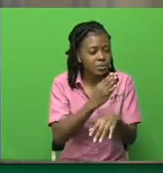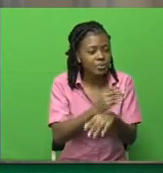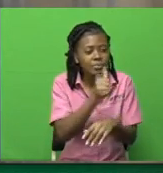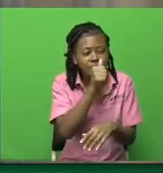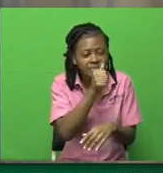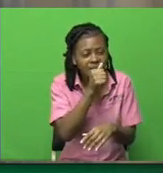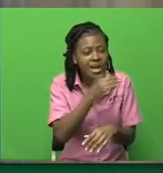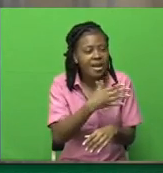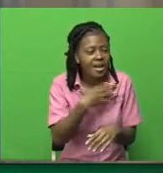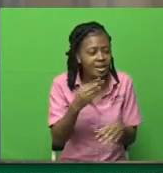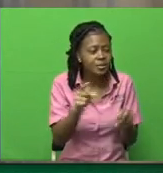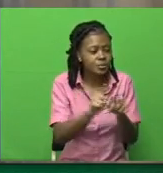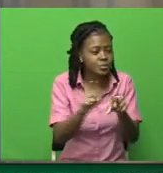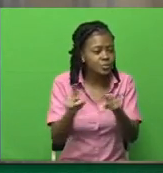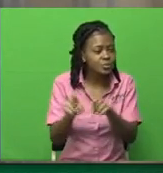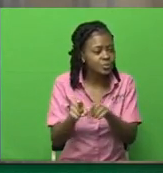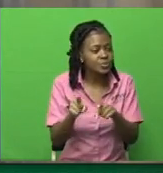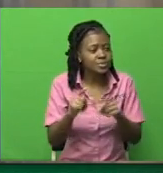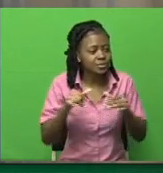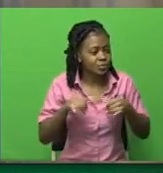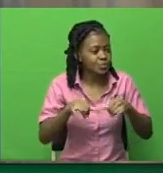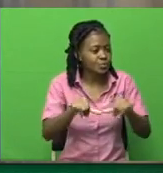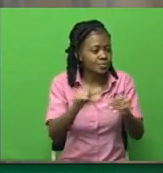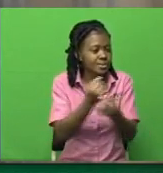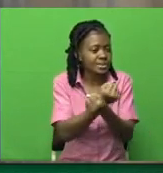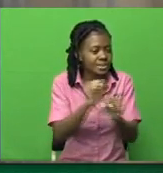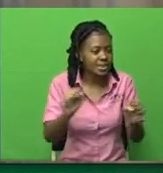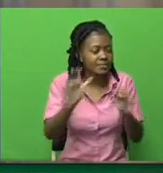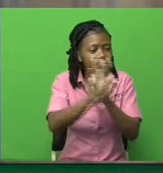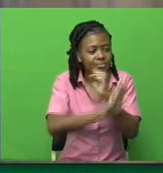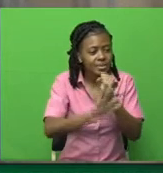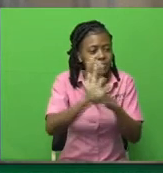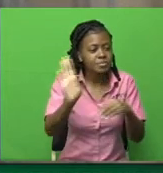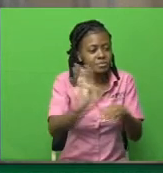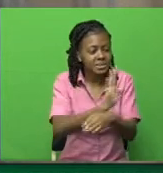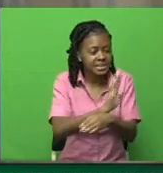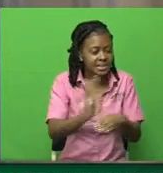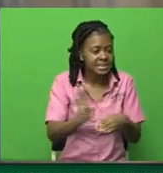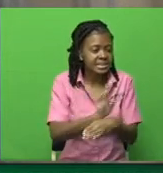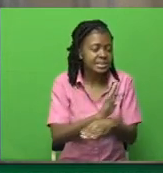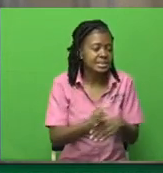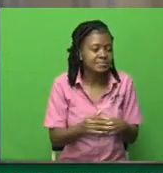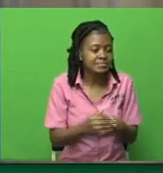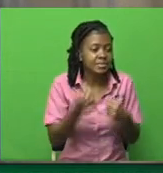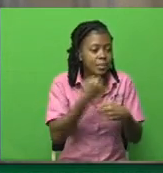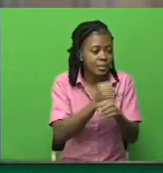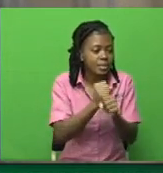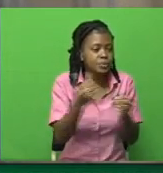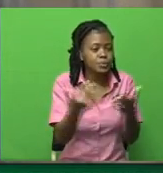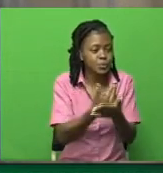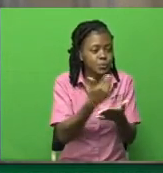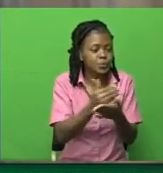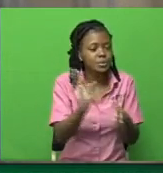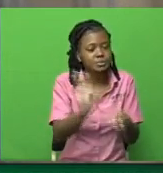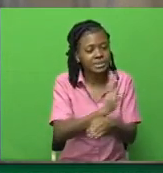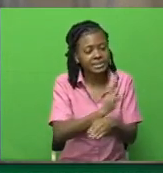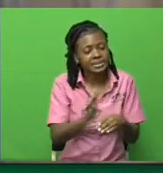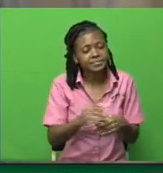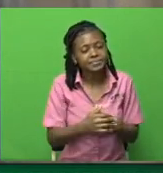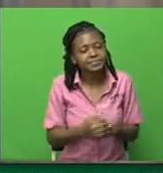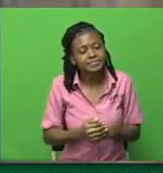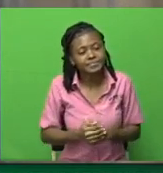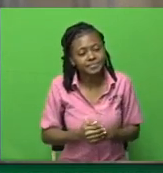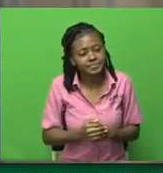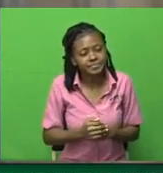or preservation of existing businesses and the generation of new ones end of good speakers